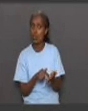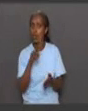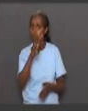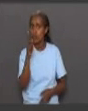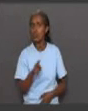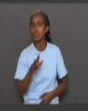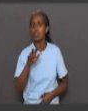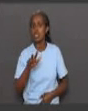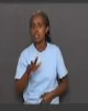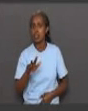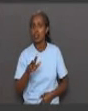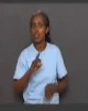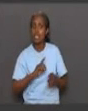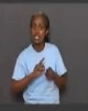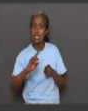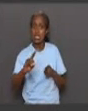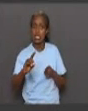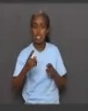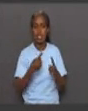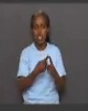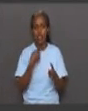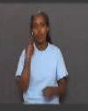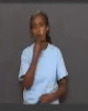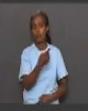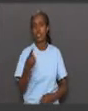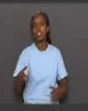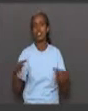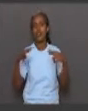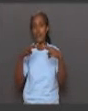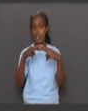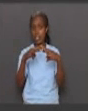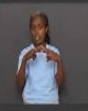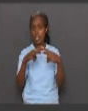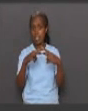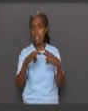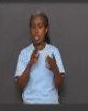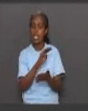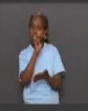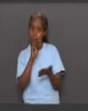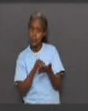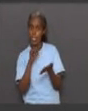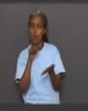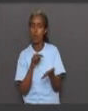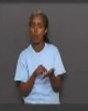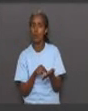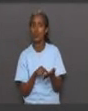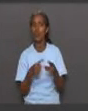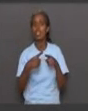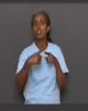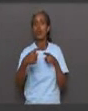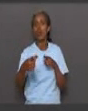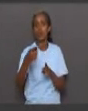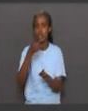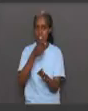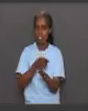point 2/3 of the distance from each vertex at the midpoint